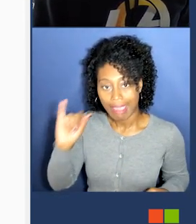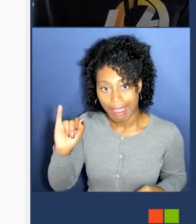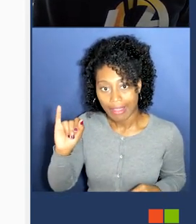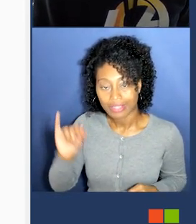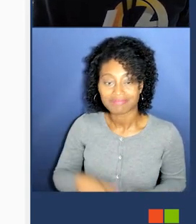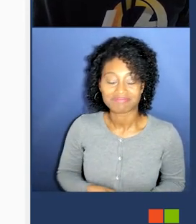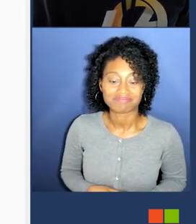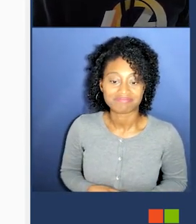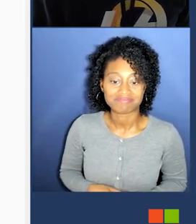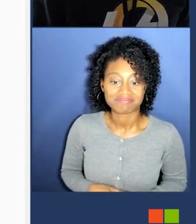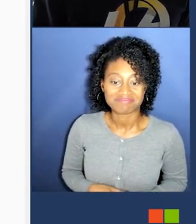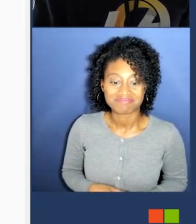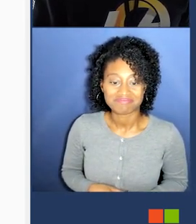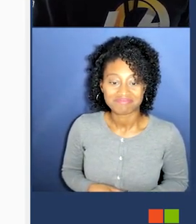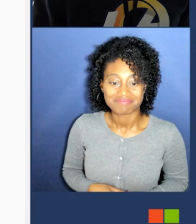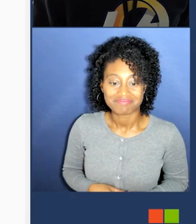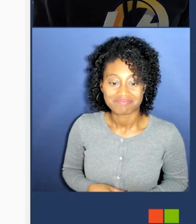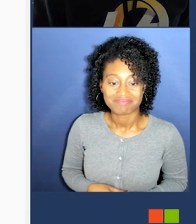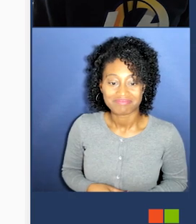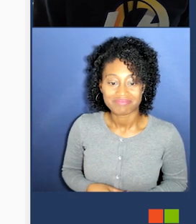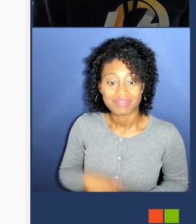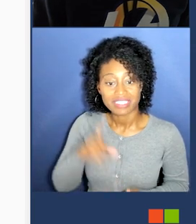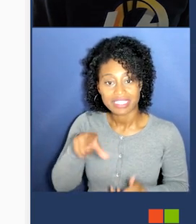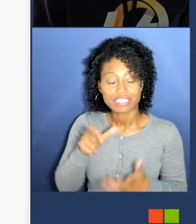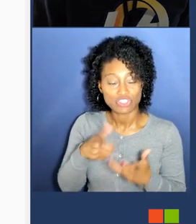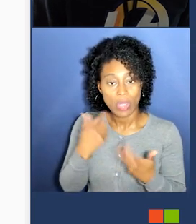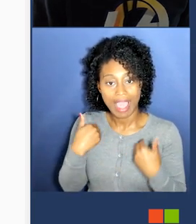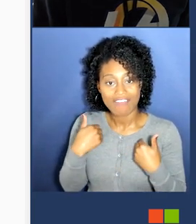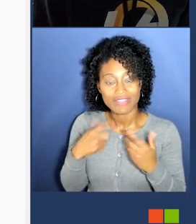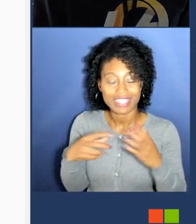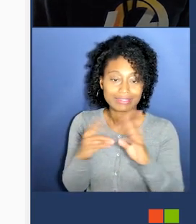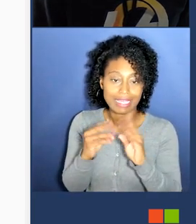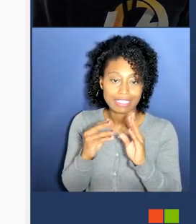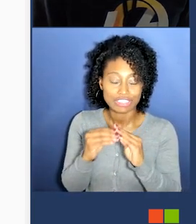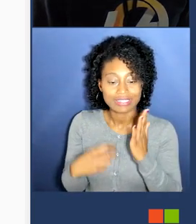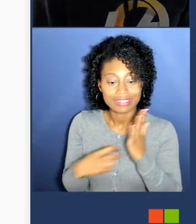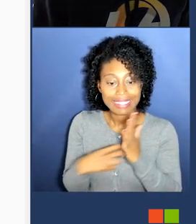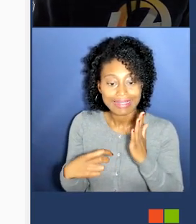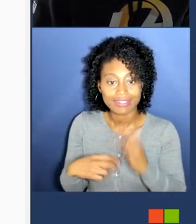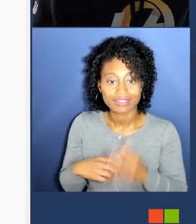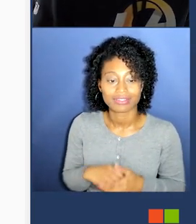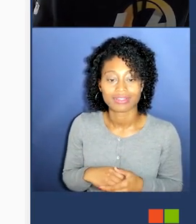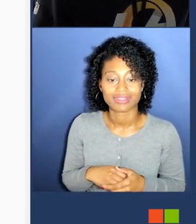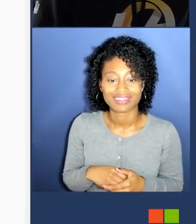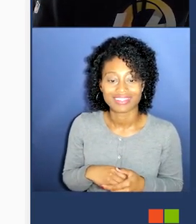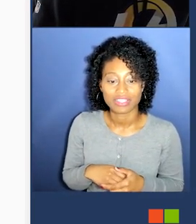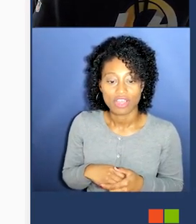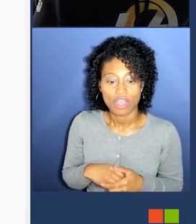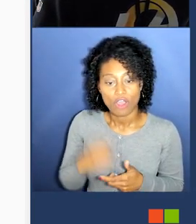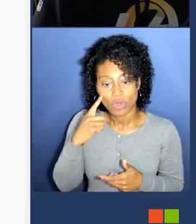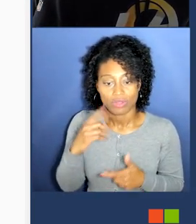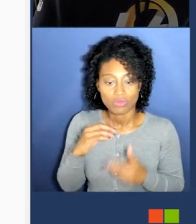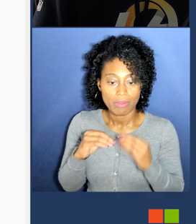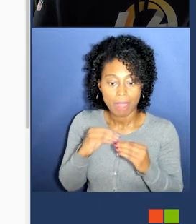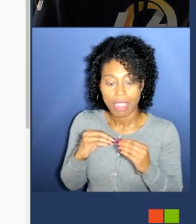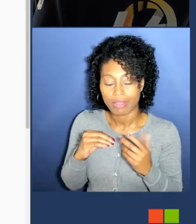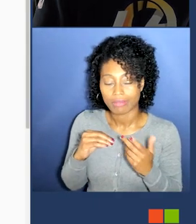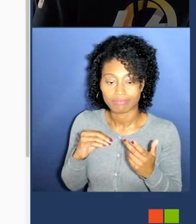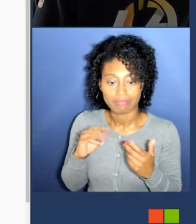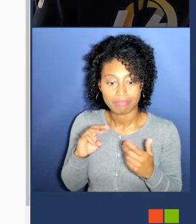So you would need to pass a session ticket as a parameter. I've already prepared this, so I'm clicking